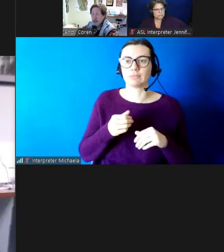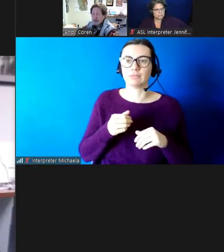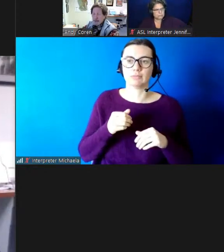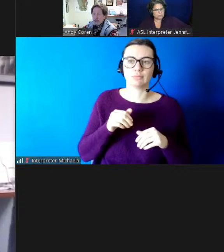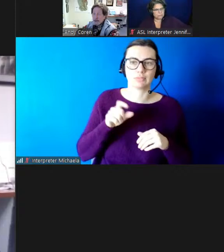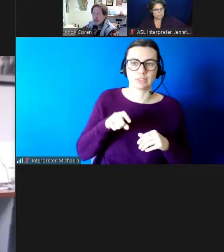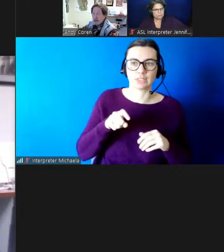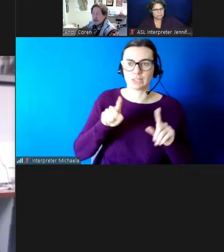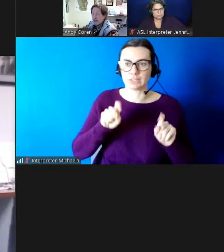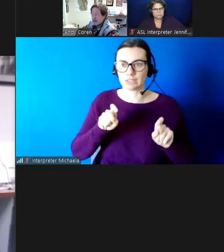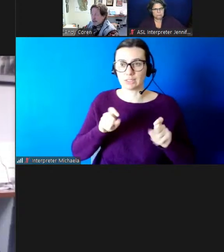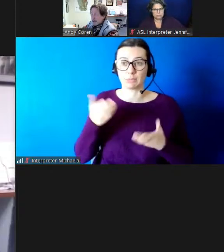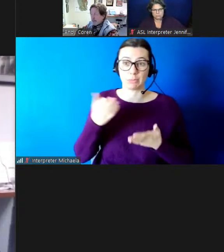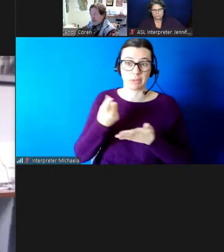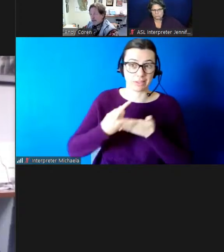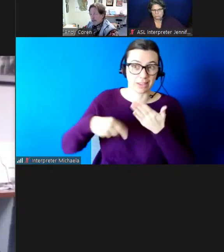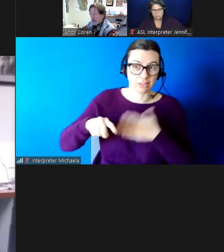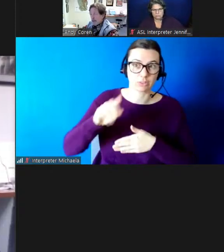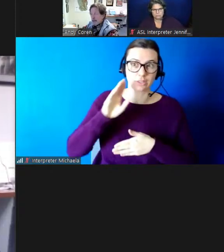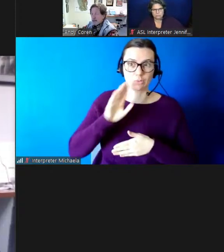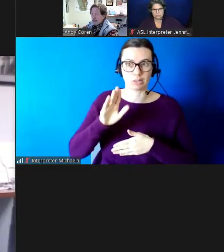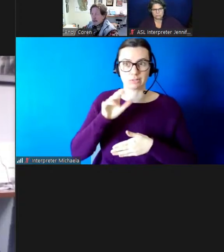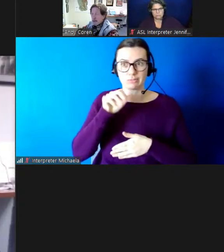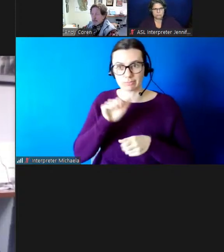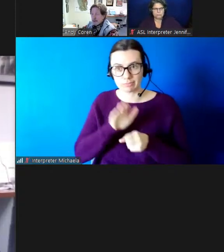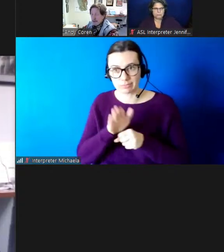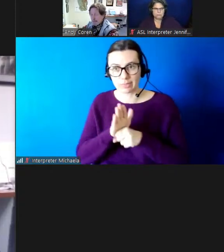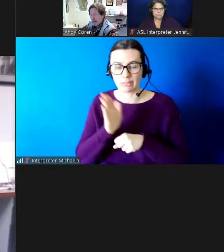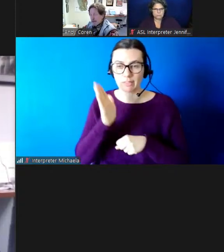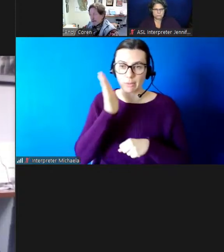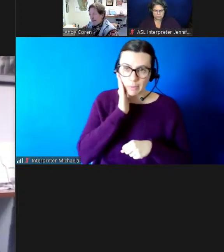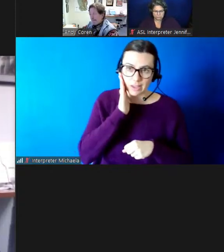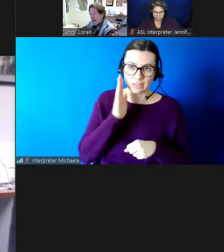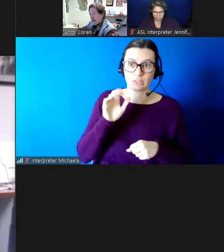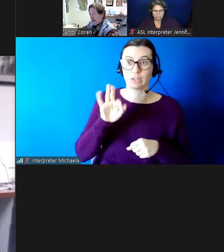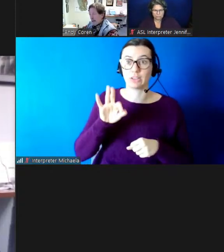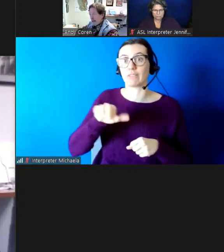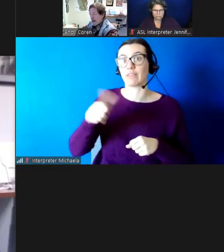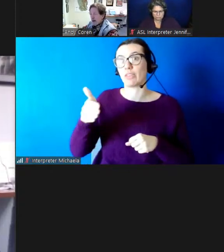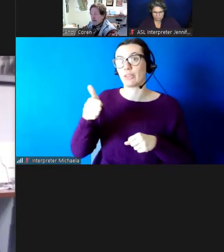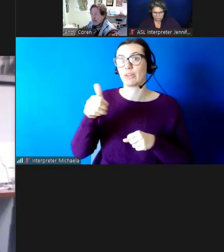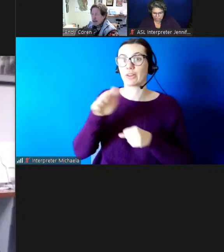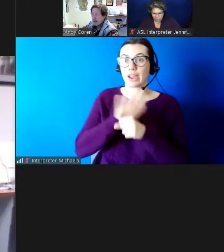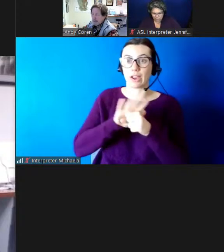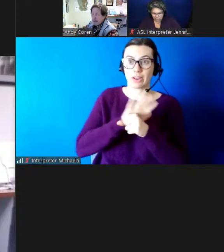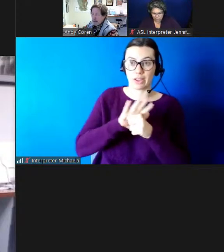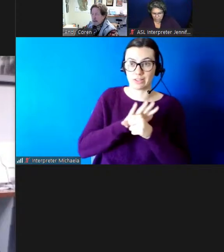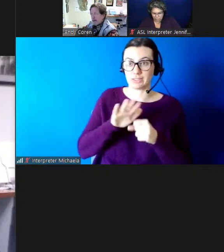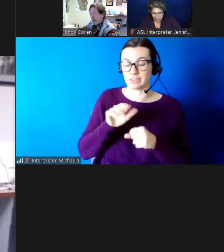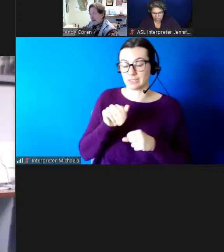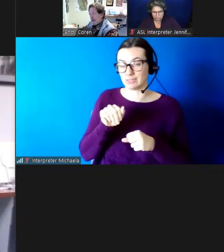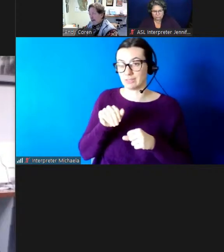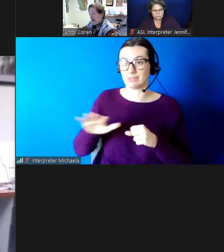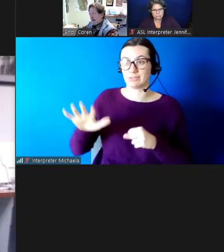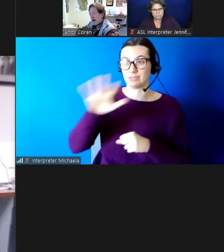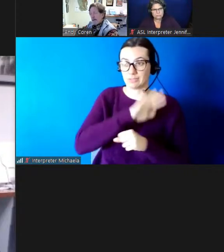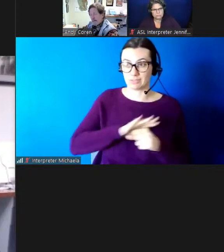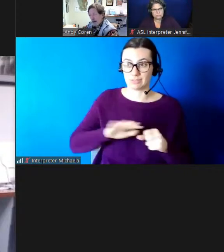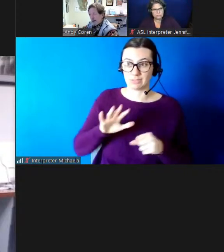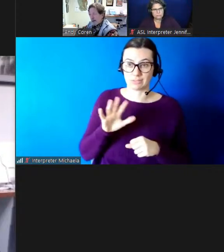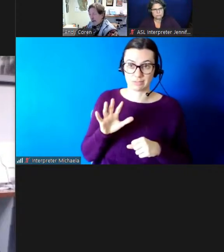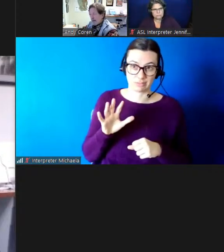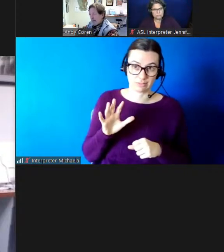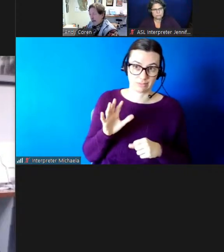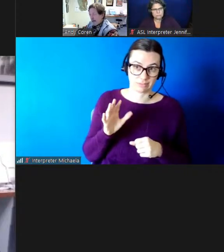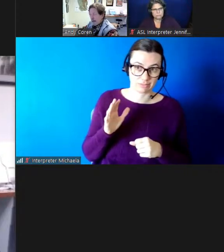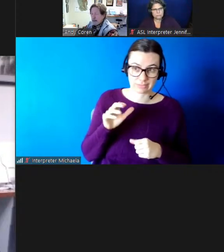if the hospitals to the south of us and all around us are also missing beds, then the care may be